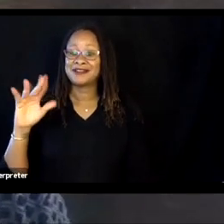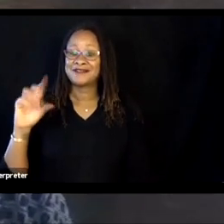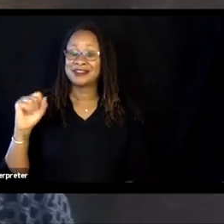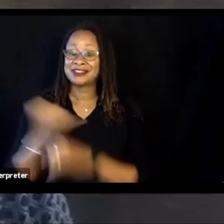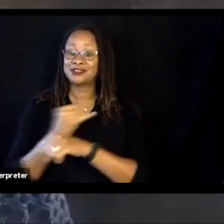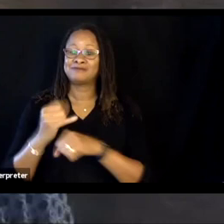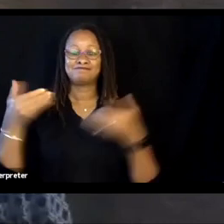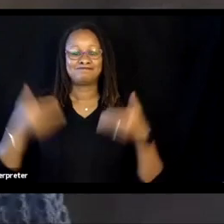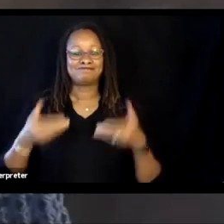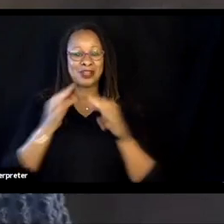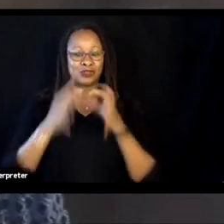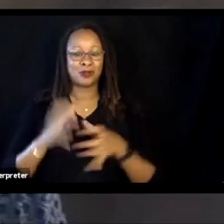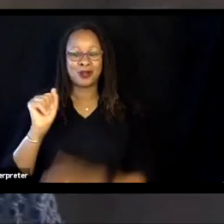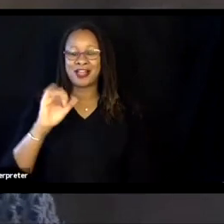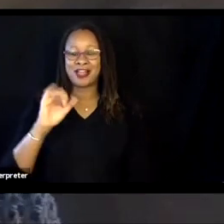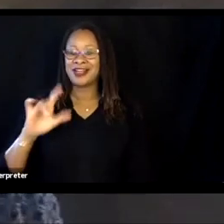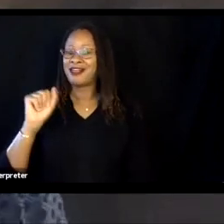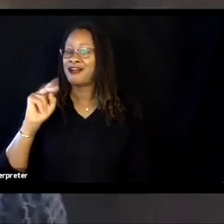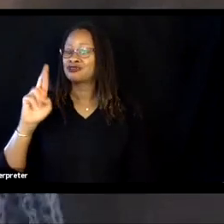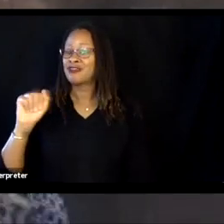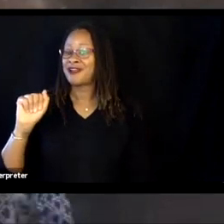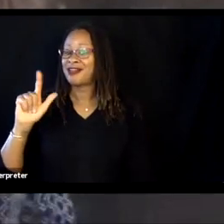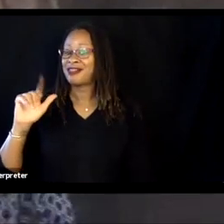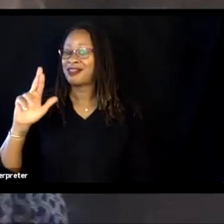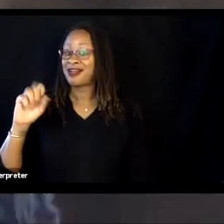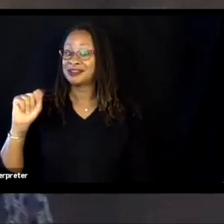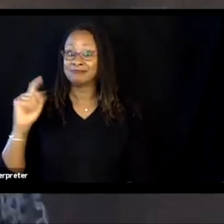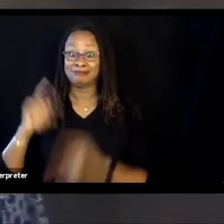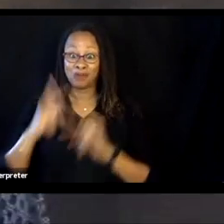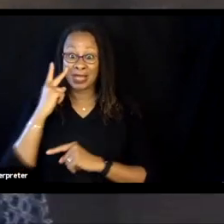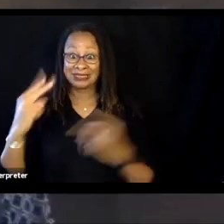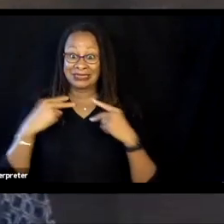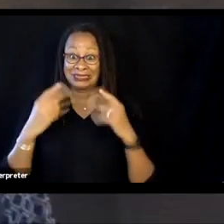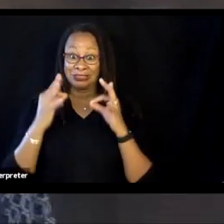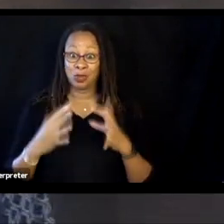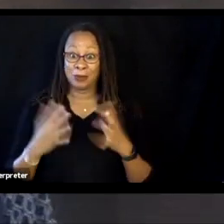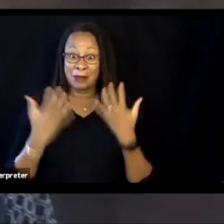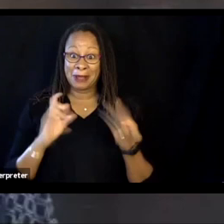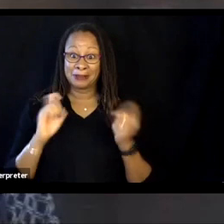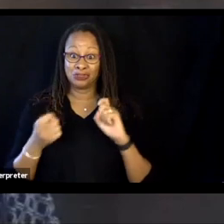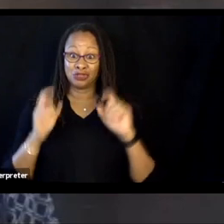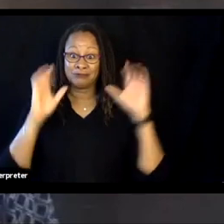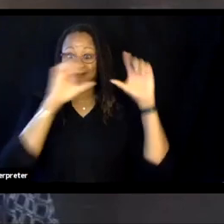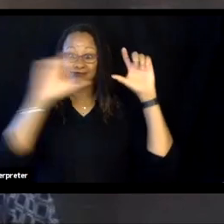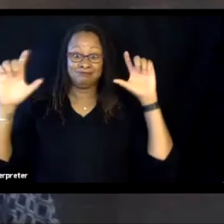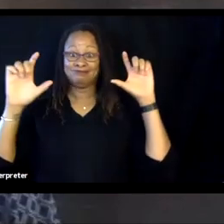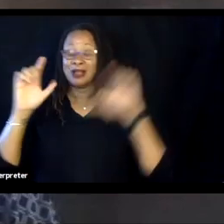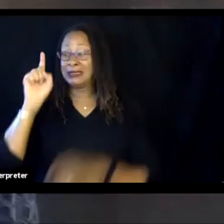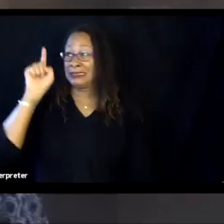our ASL interpreter. And if you're not seeing Andrea, you may want to change your